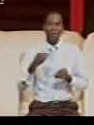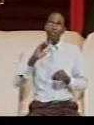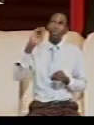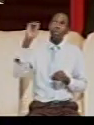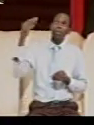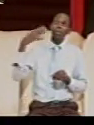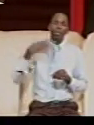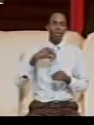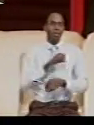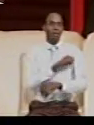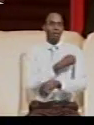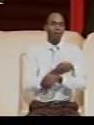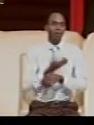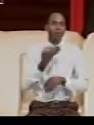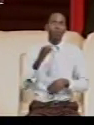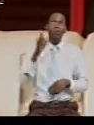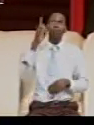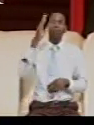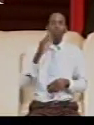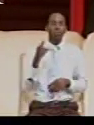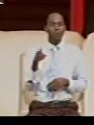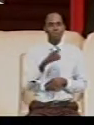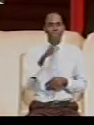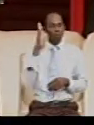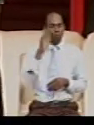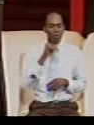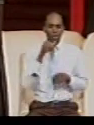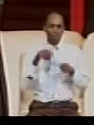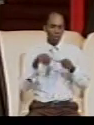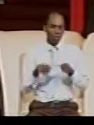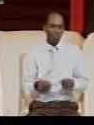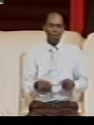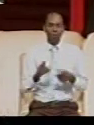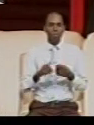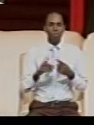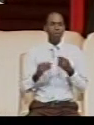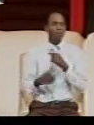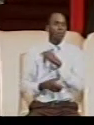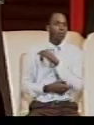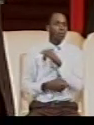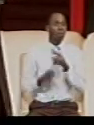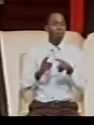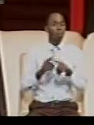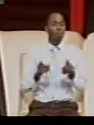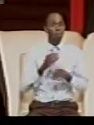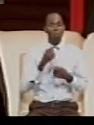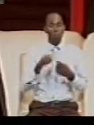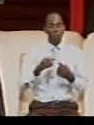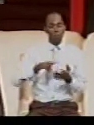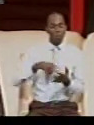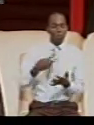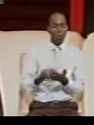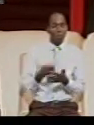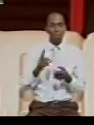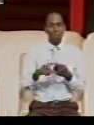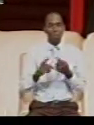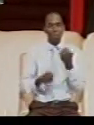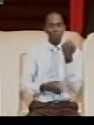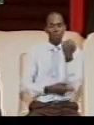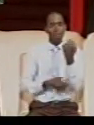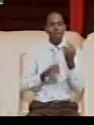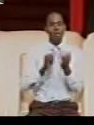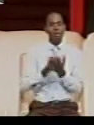God, you will not yield to the temptation. But when you yield, that means you have committed